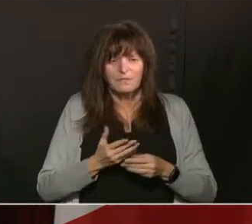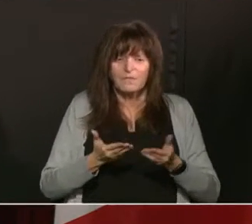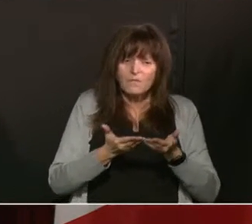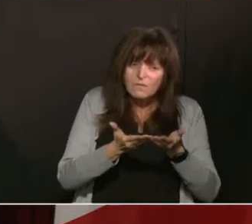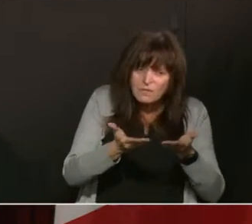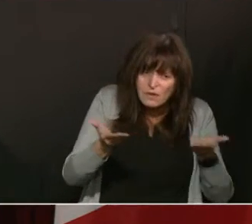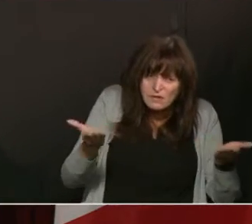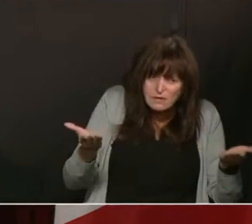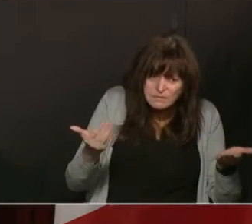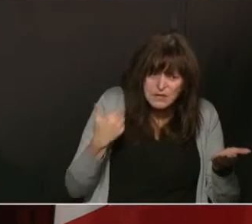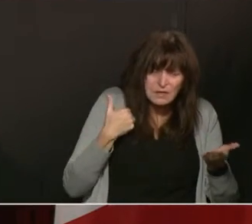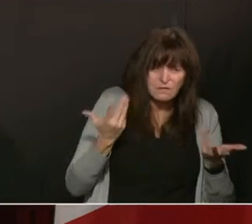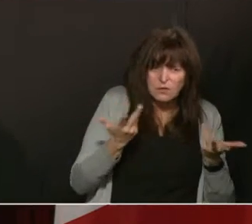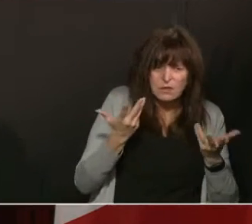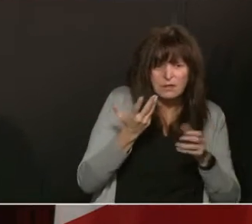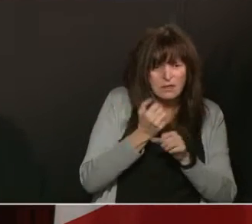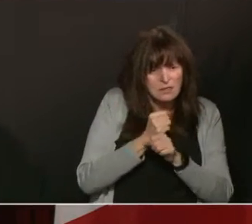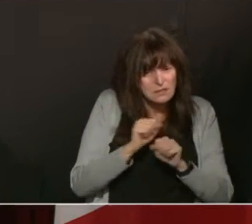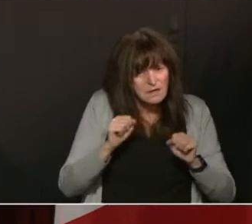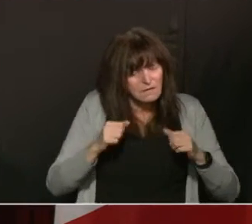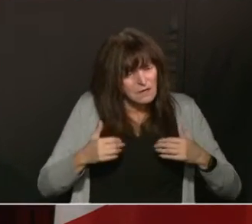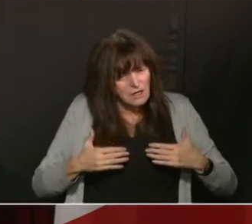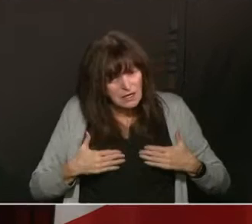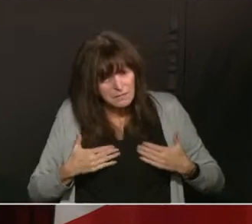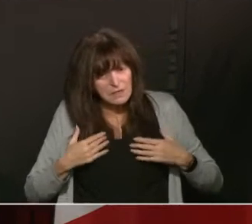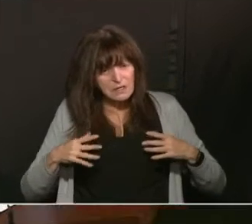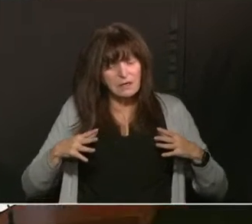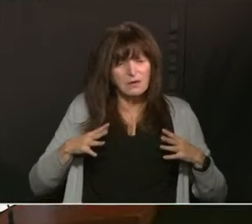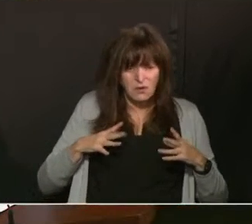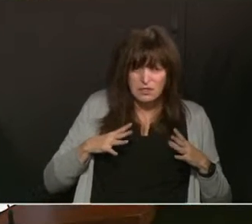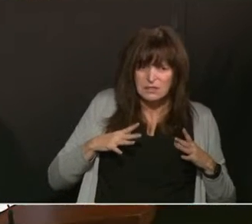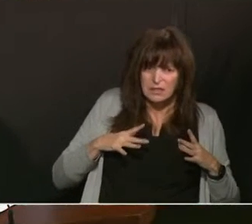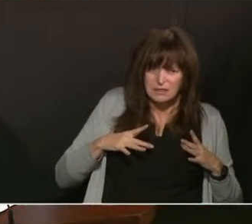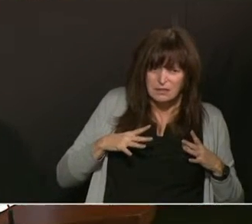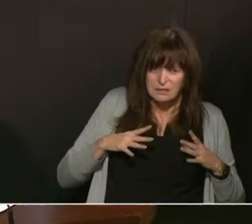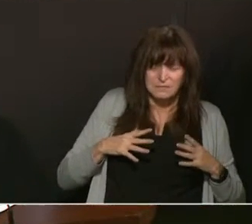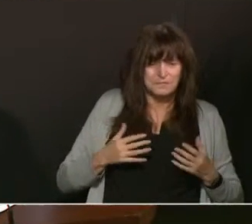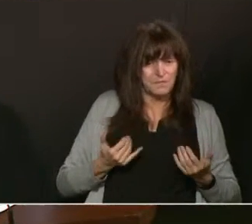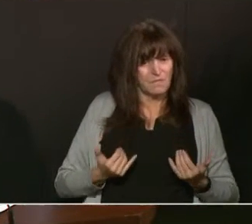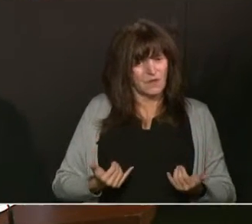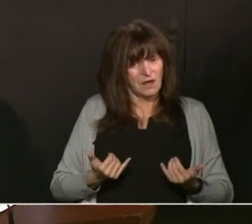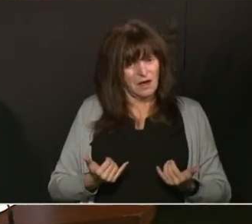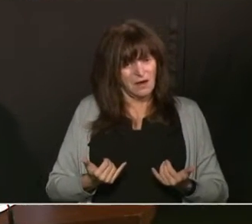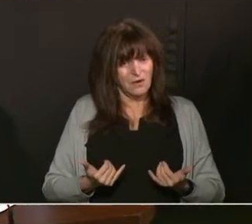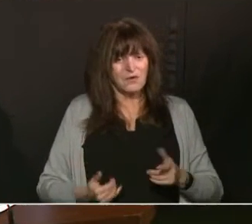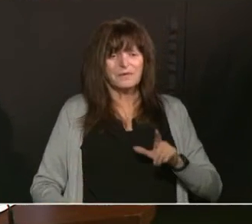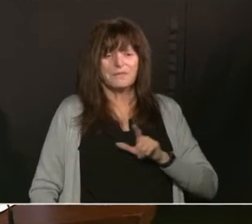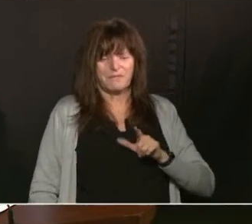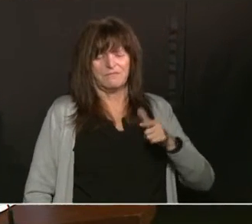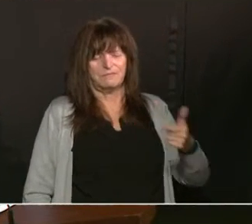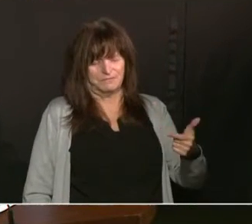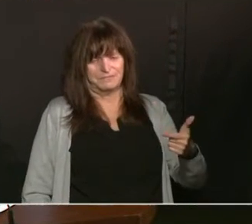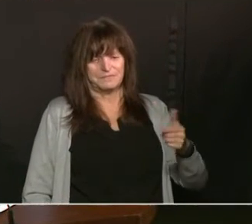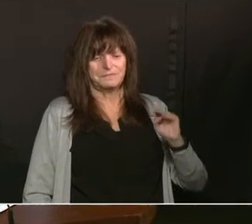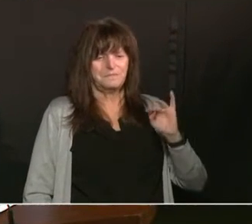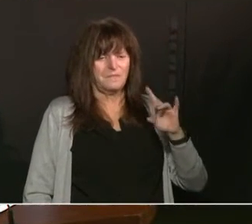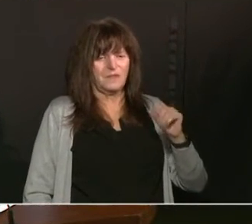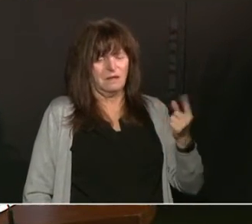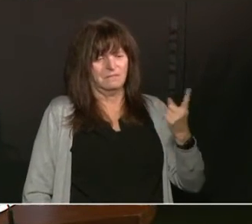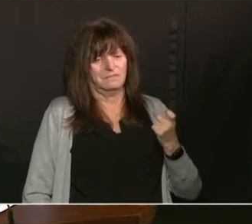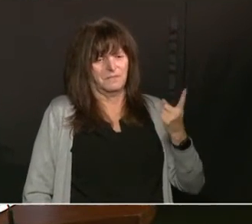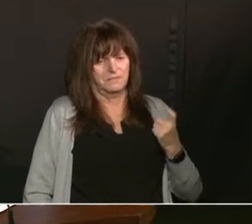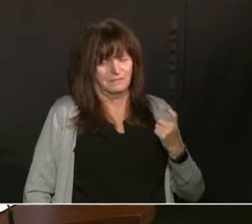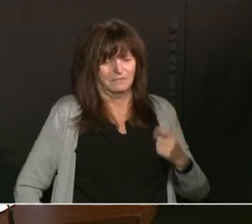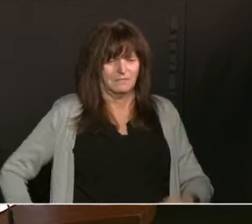stay safe, and I'm happy to answer any questions. We'll go to the phone lines. Just a reminder, 1 question, 1 follow-up. Over to the first